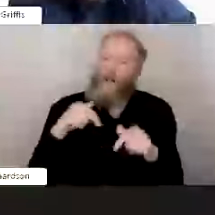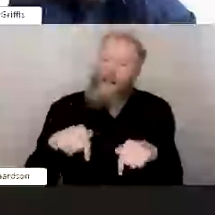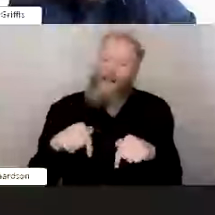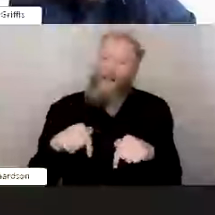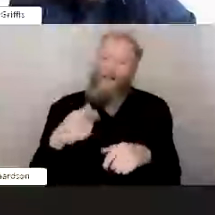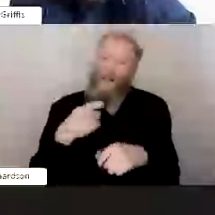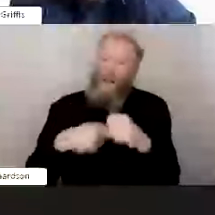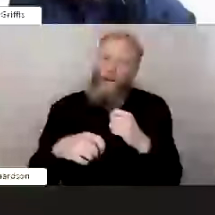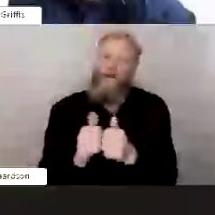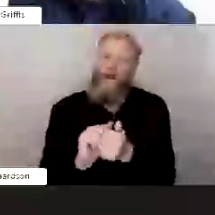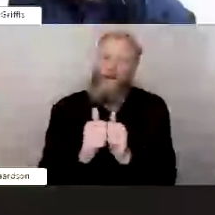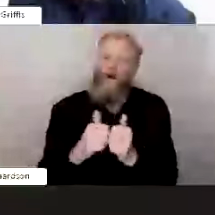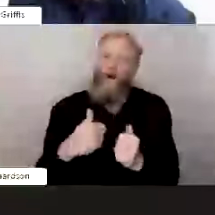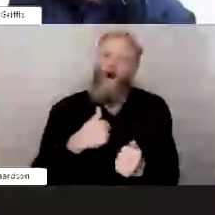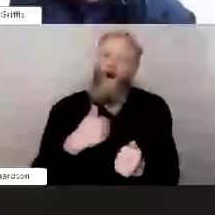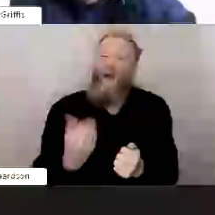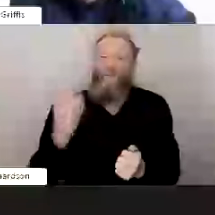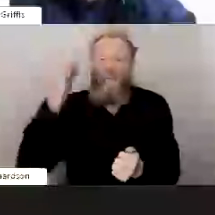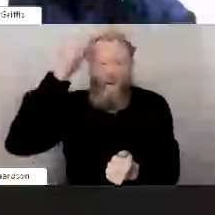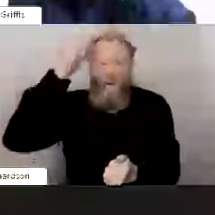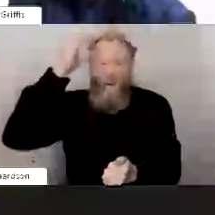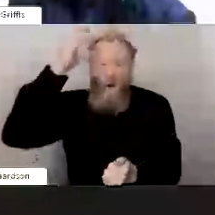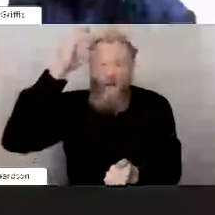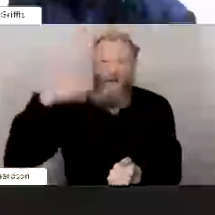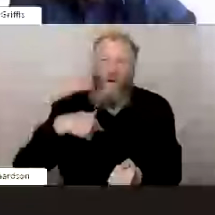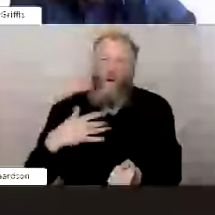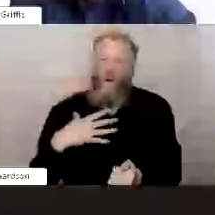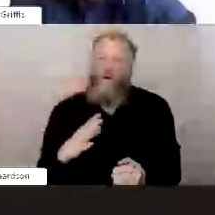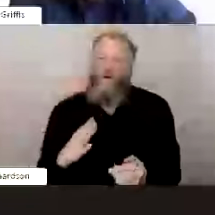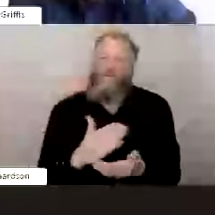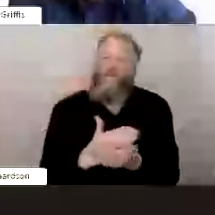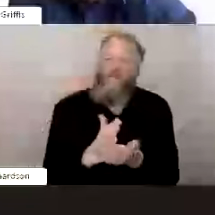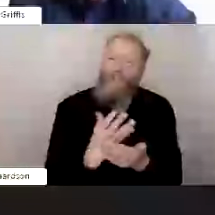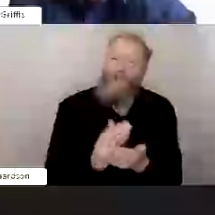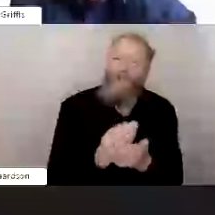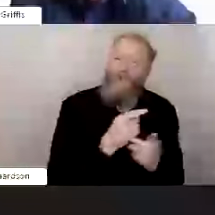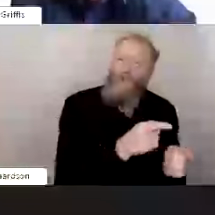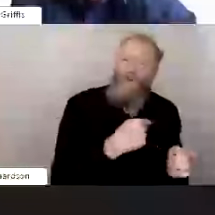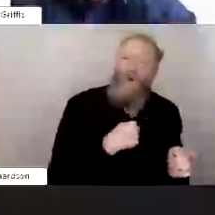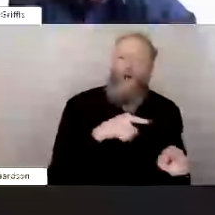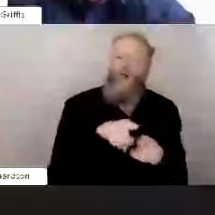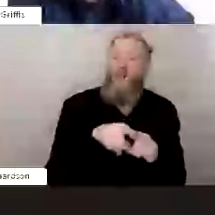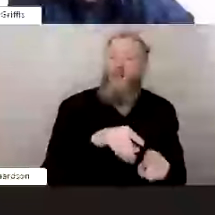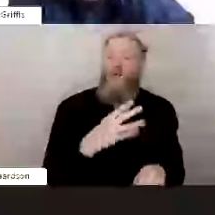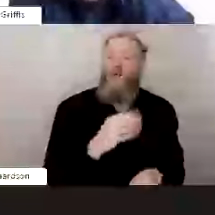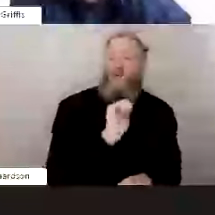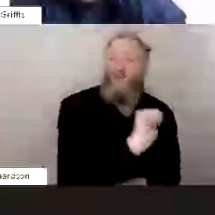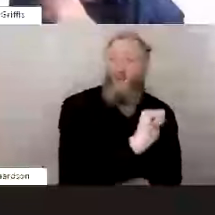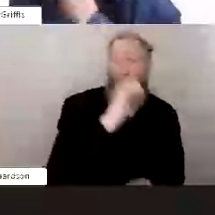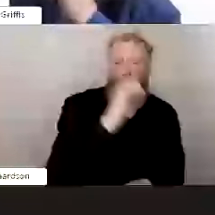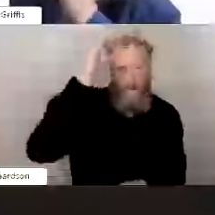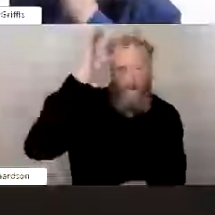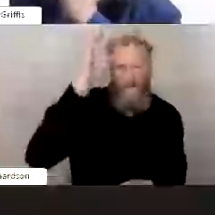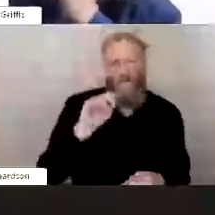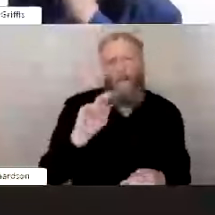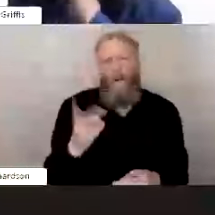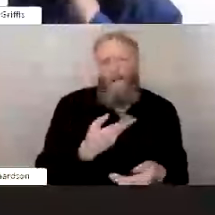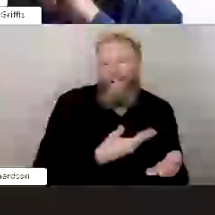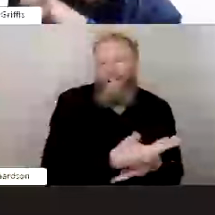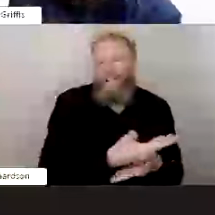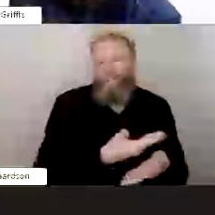to share with you. And I've got a lot to learn from you. So two-way learning too is really important.